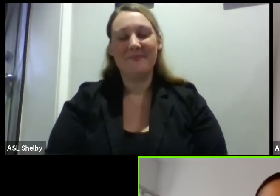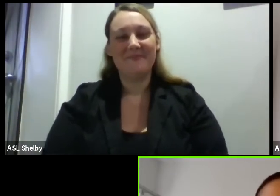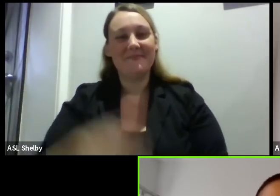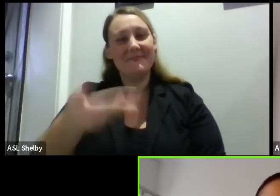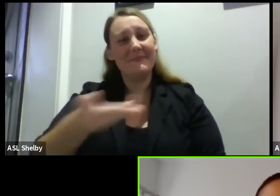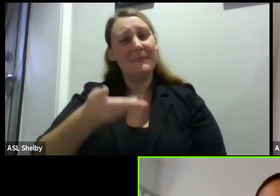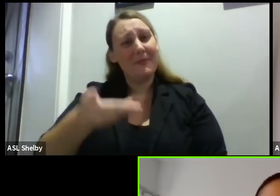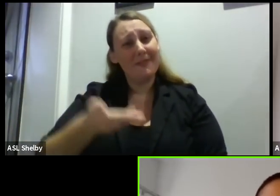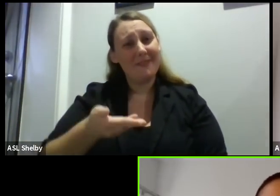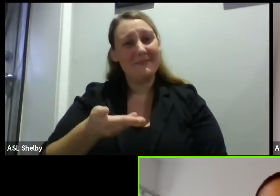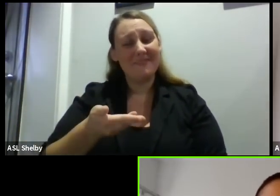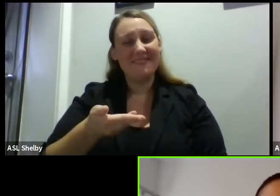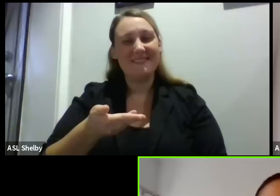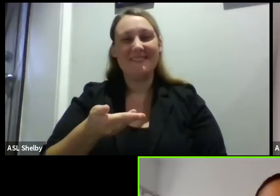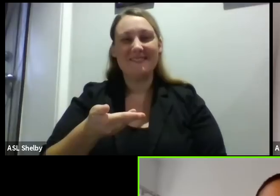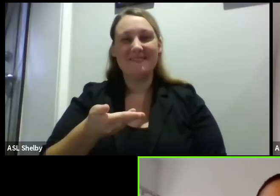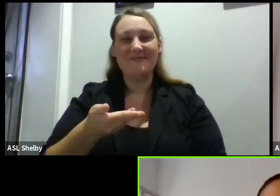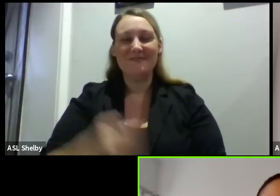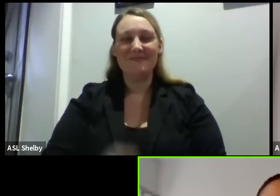Welcome.